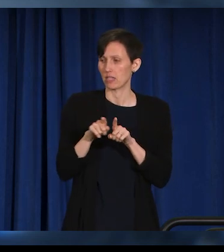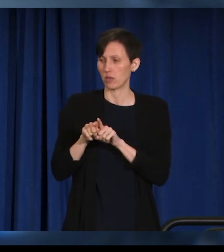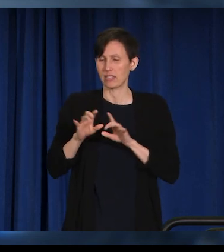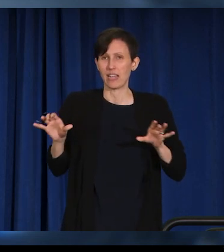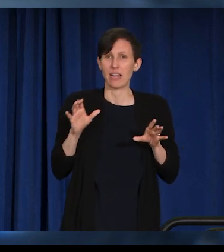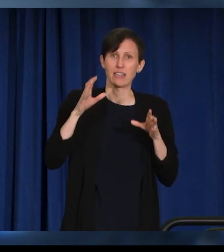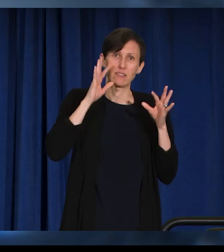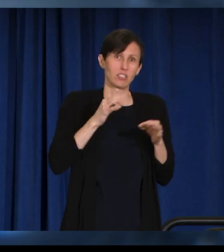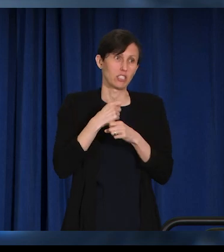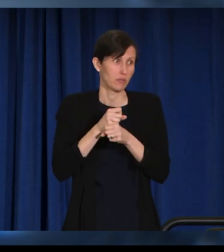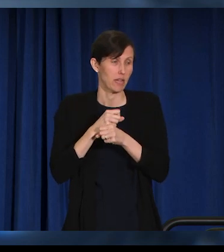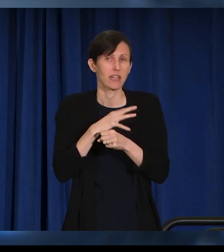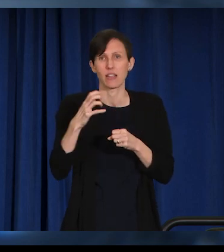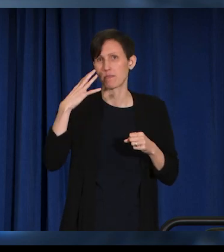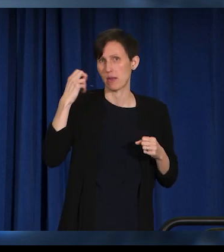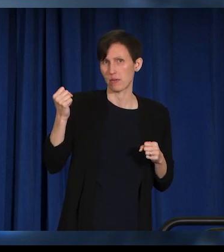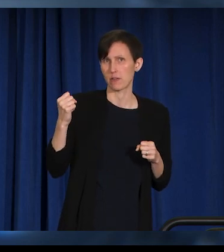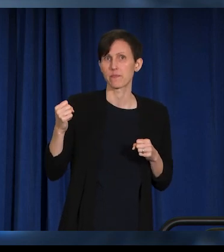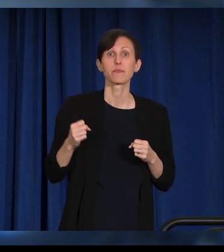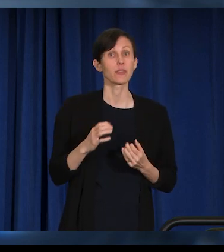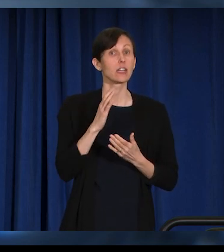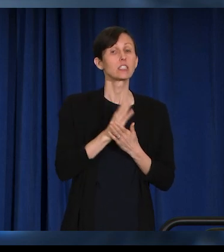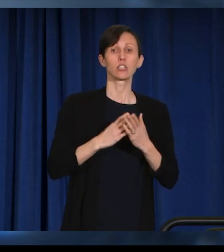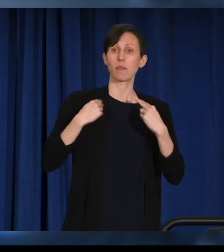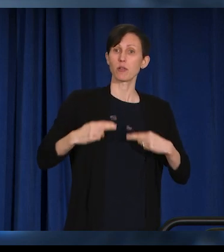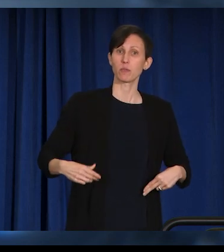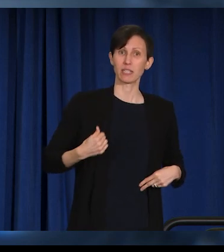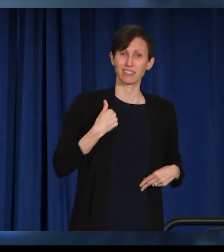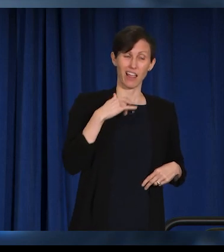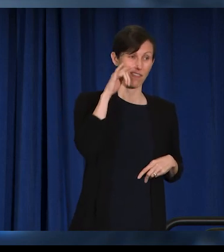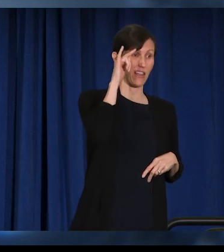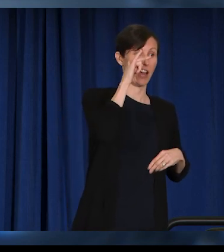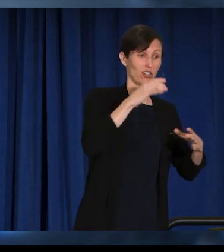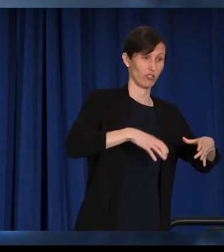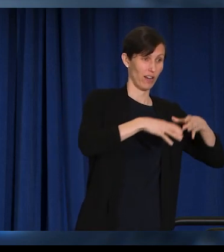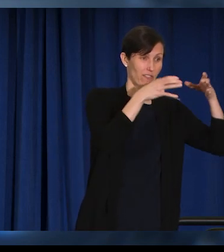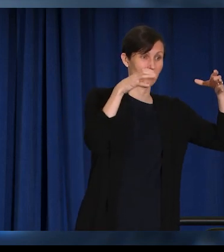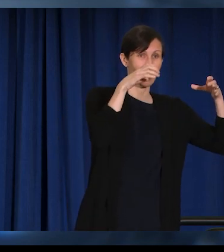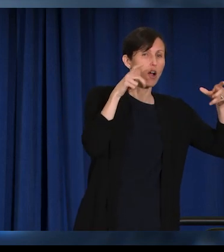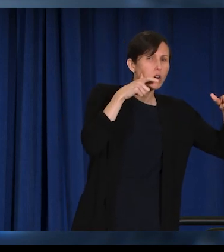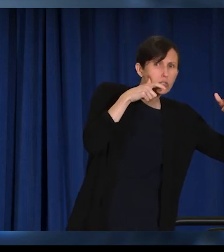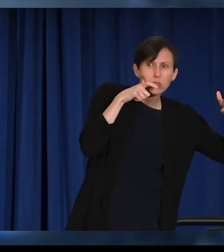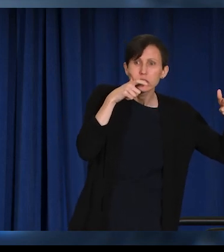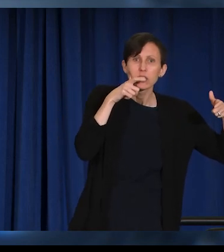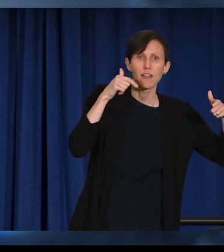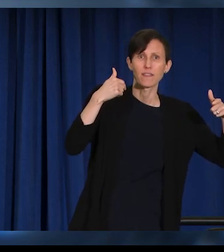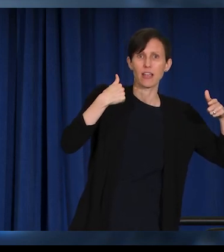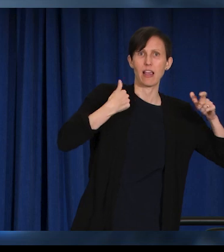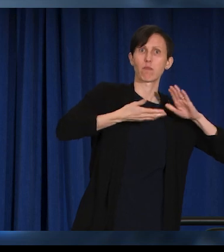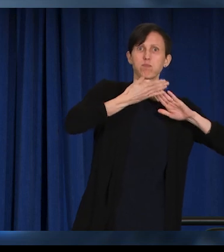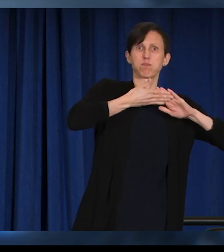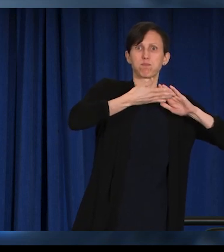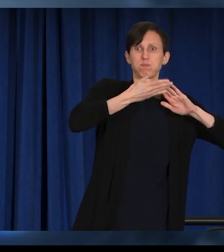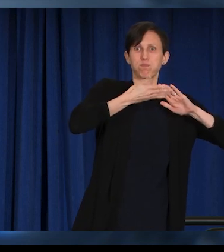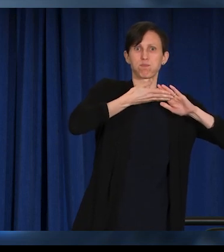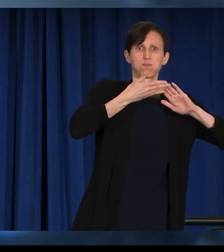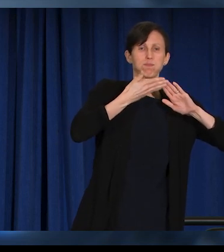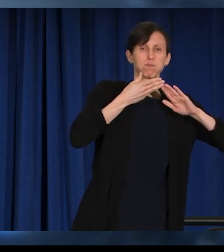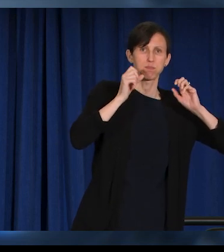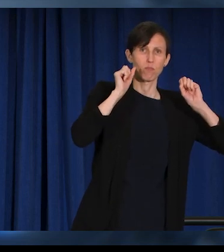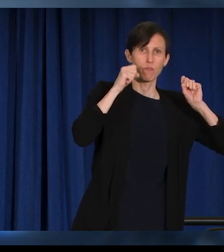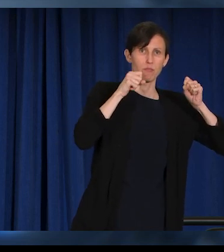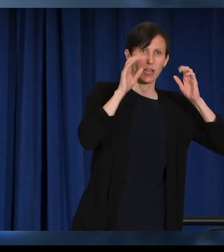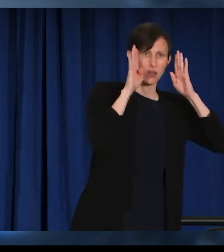memory. Some humans have air traffic control towers that offer a high degree of automation, so they actively focus on fewer inputs